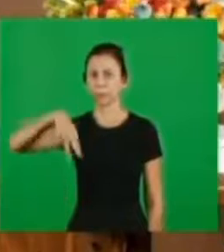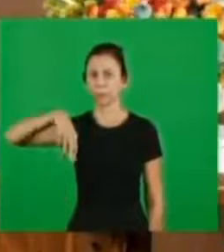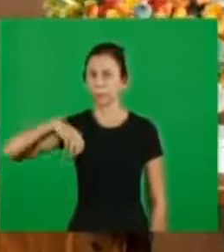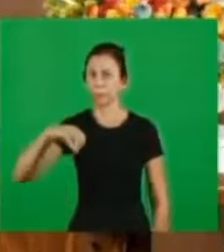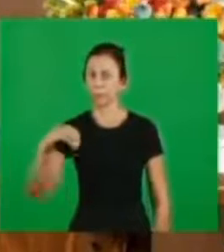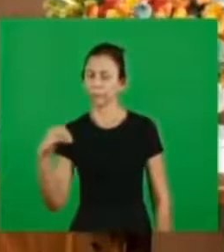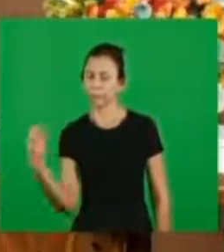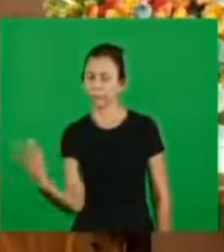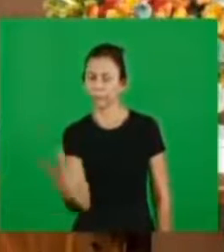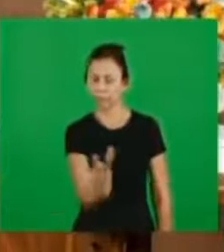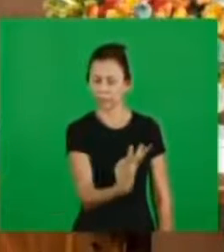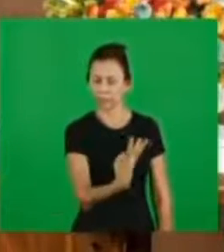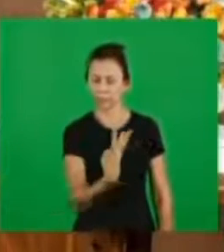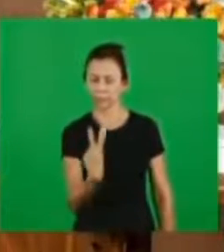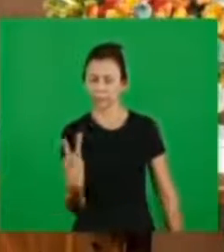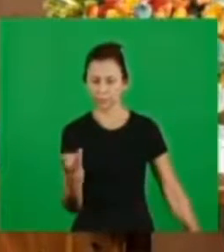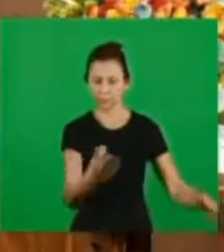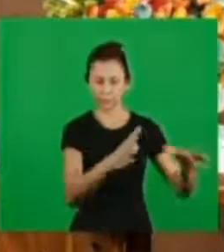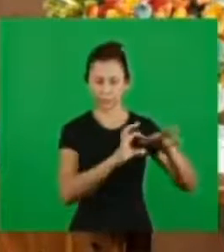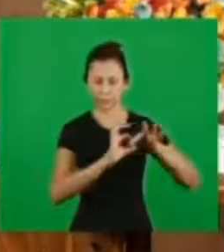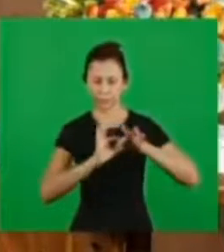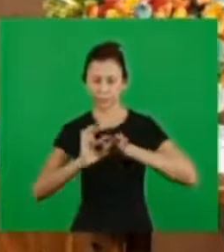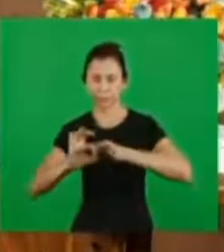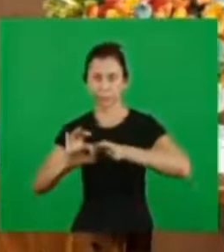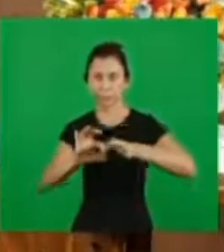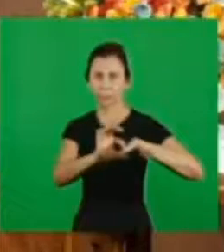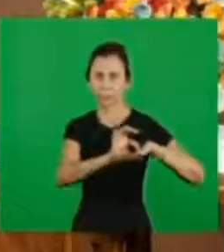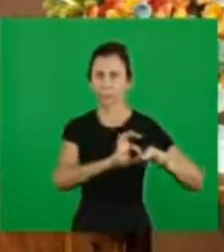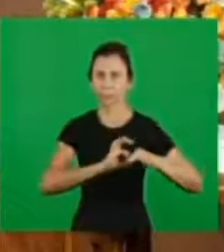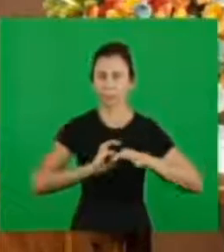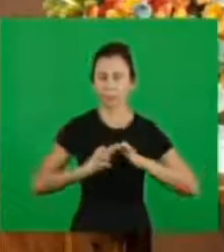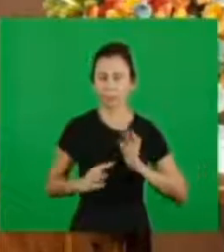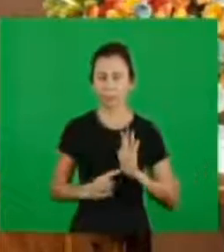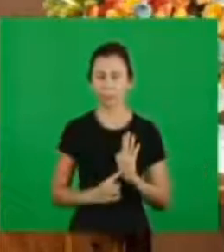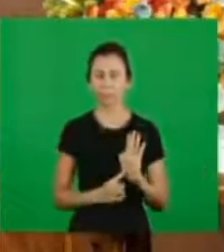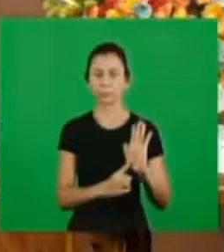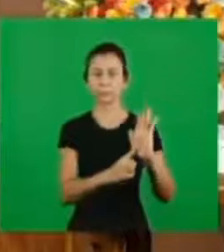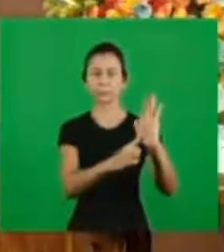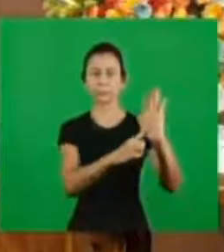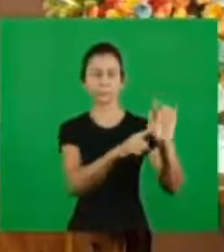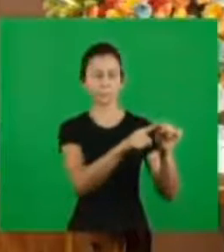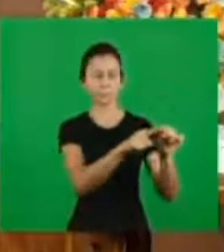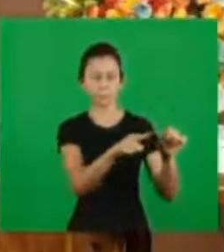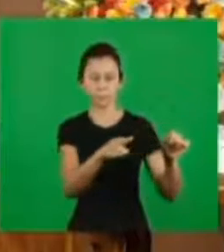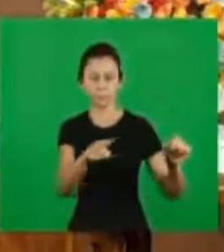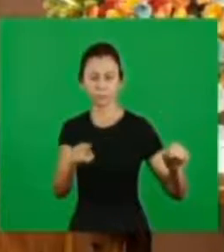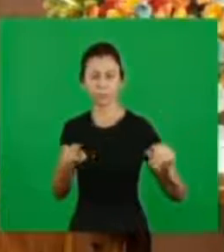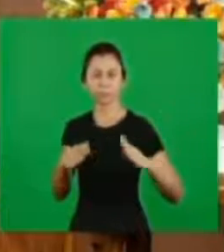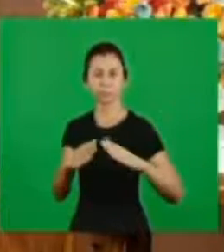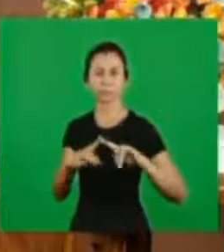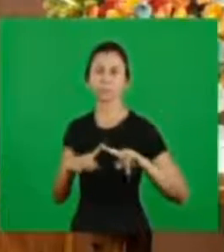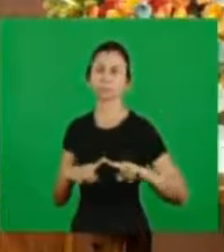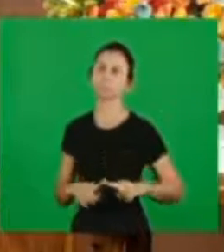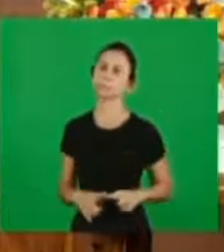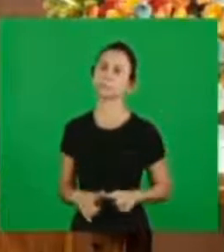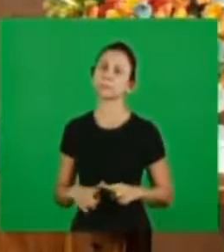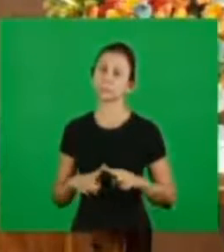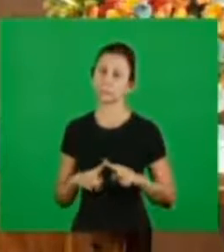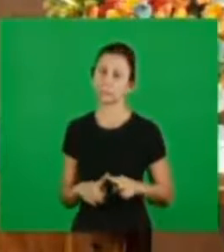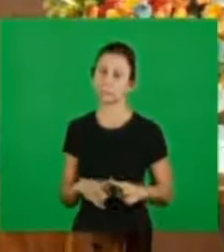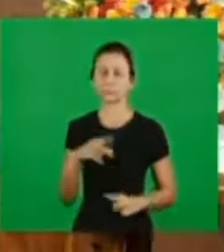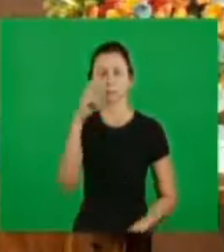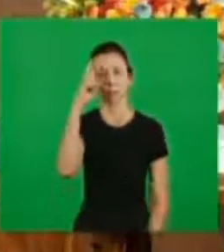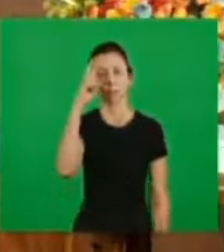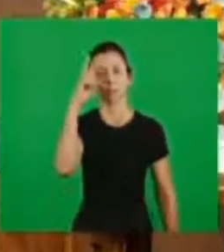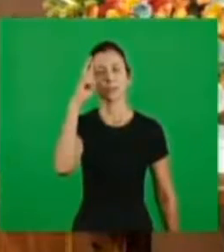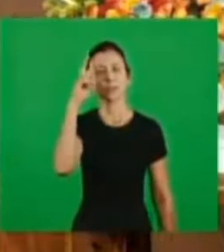is interconnected, and this is the existence of the church. And this existence, we consider